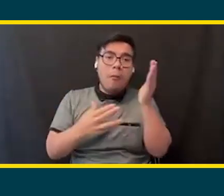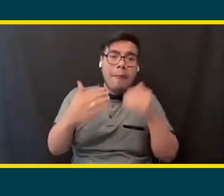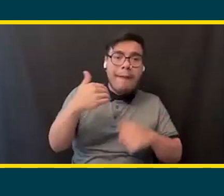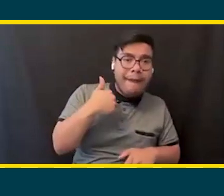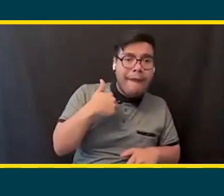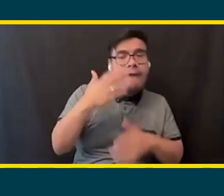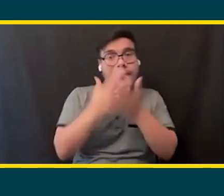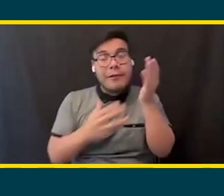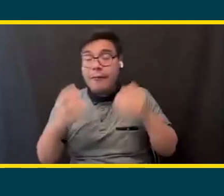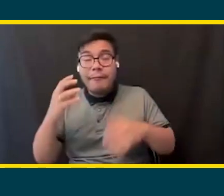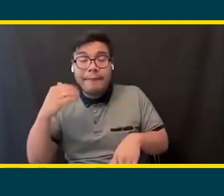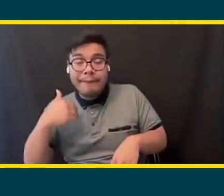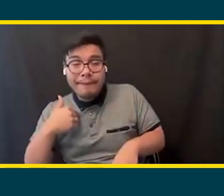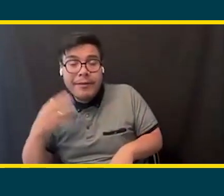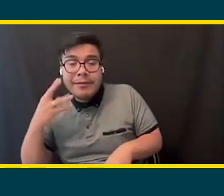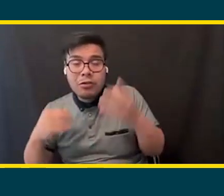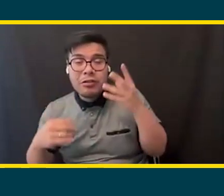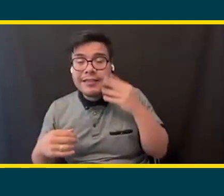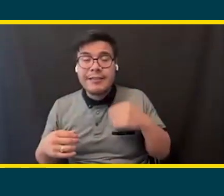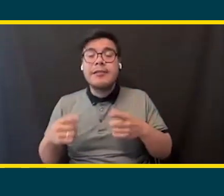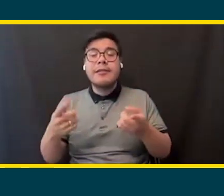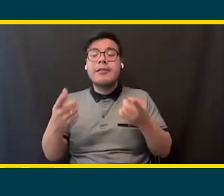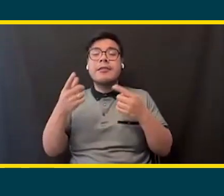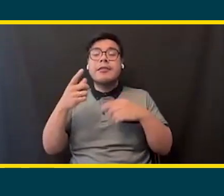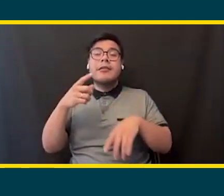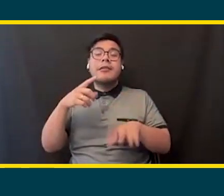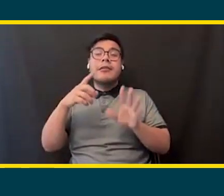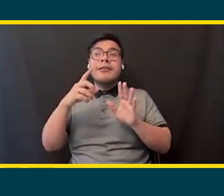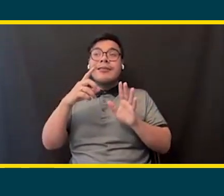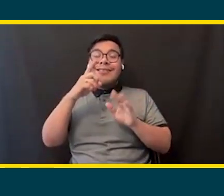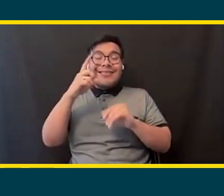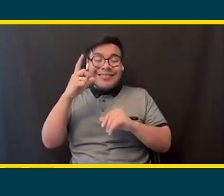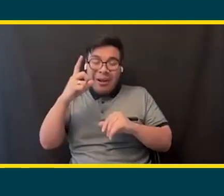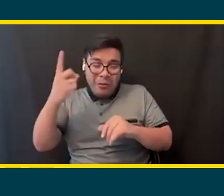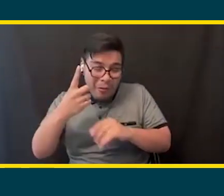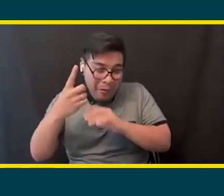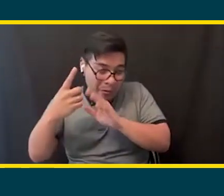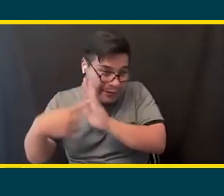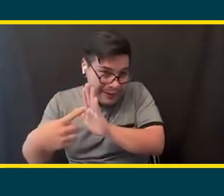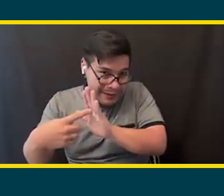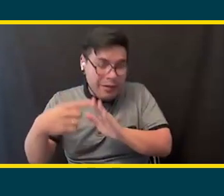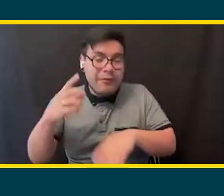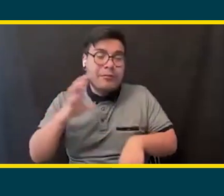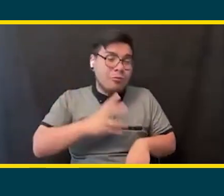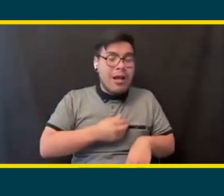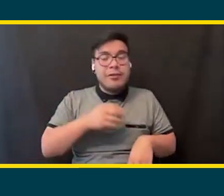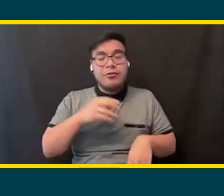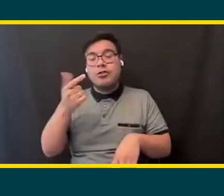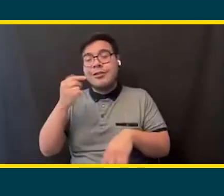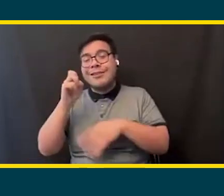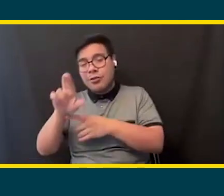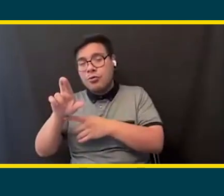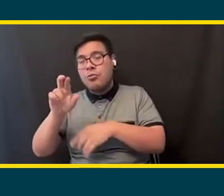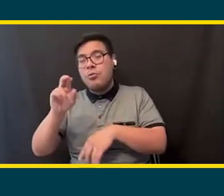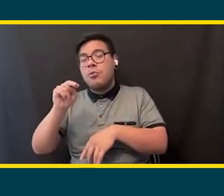and is not always indicative of someone being trans or gender nonconforming. Yeah, this is Lindsay.